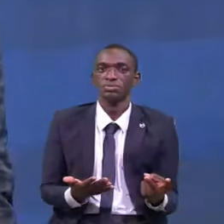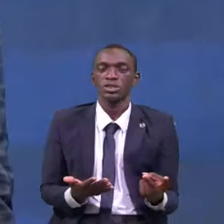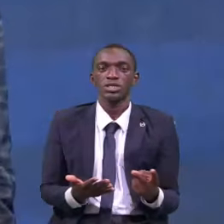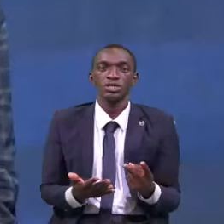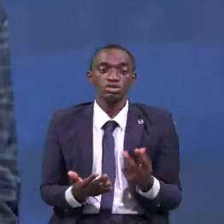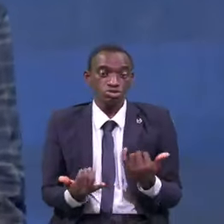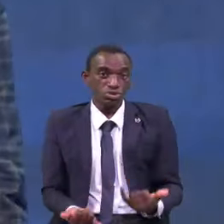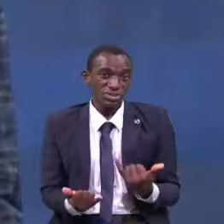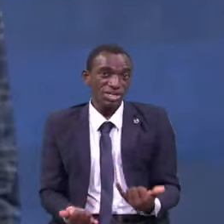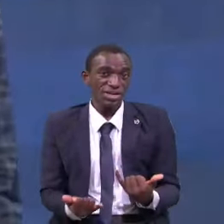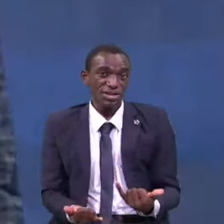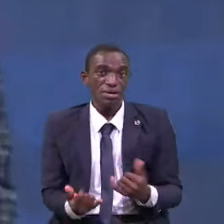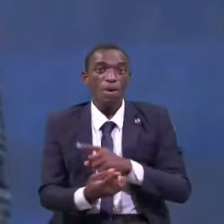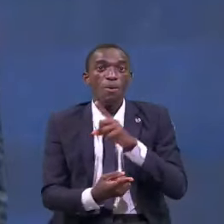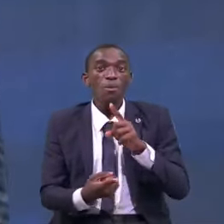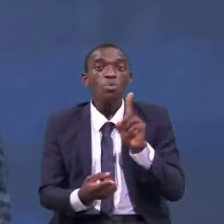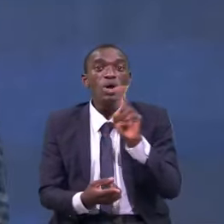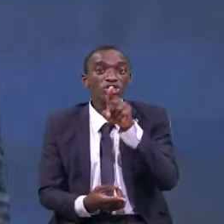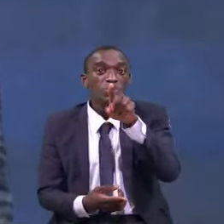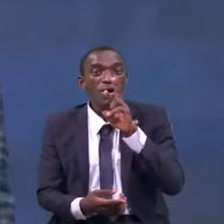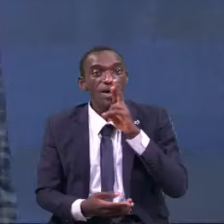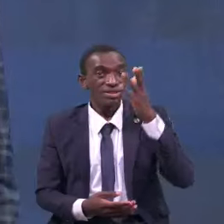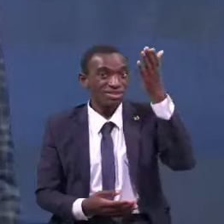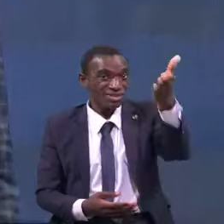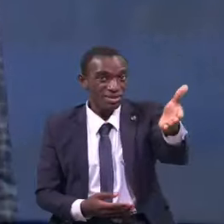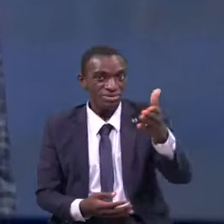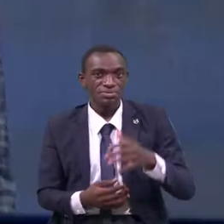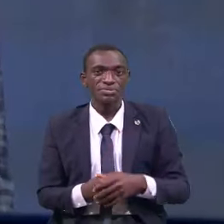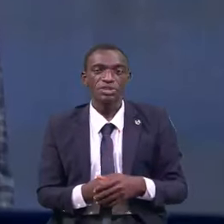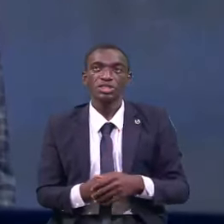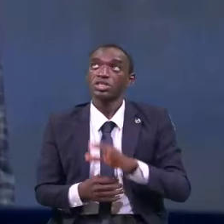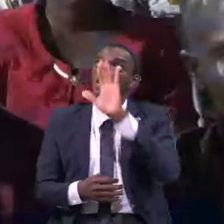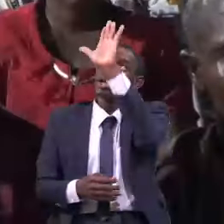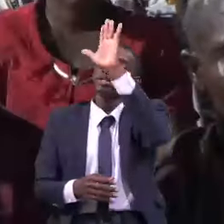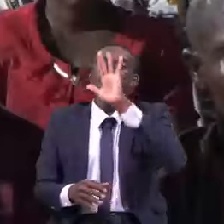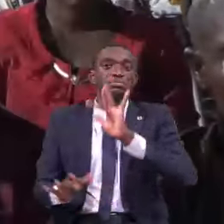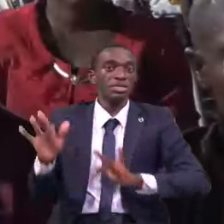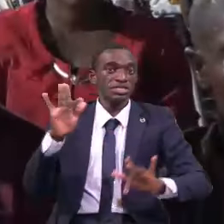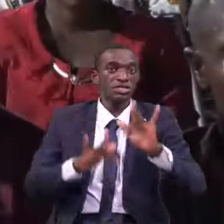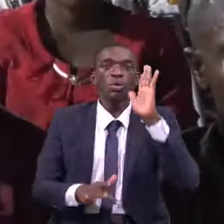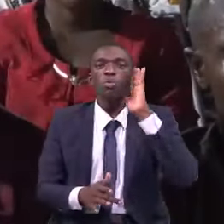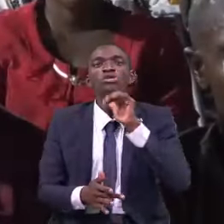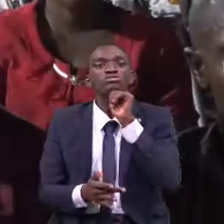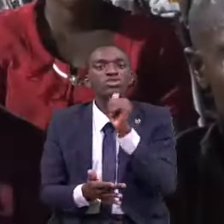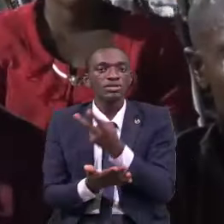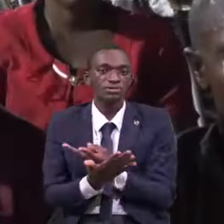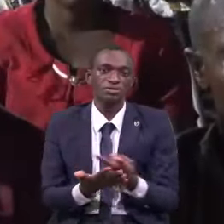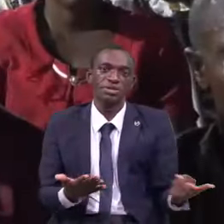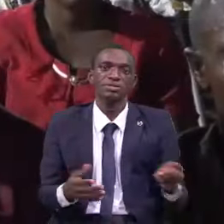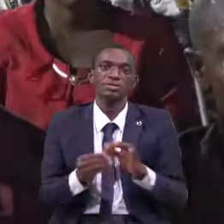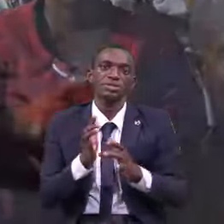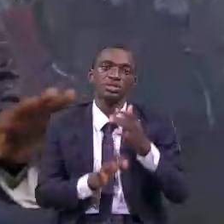Today, where you are there, his compassion will not fail.